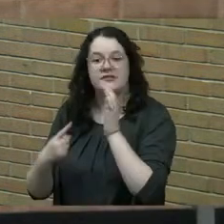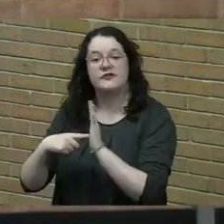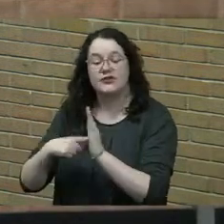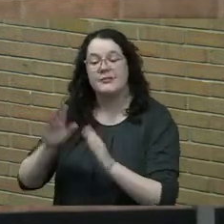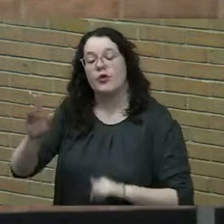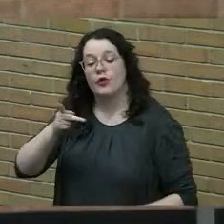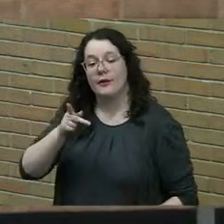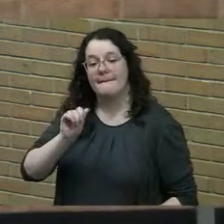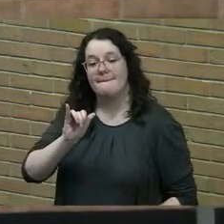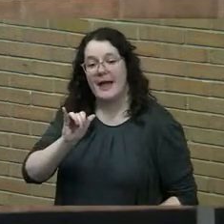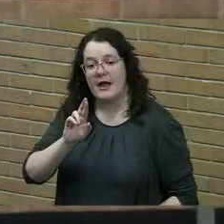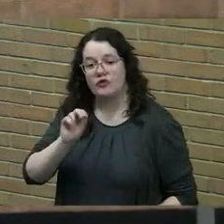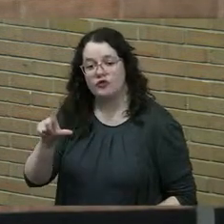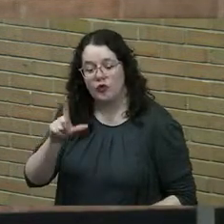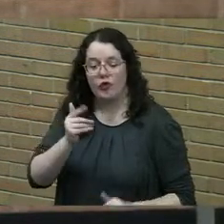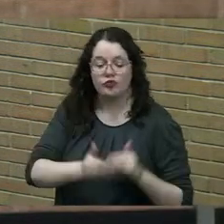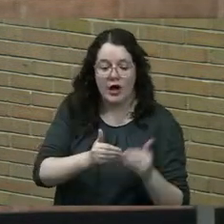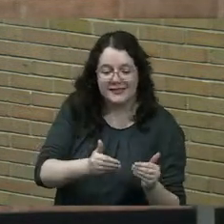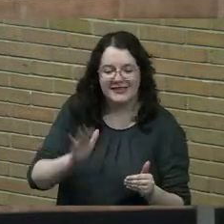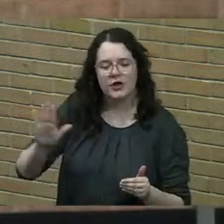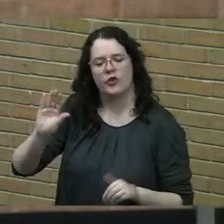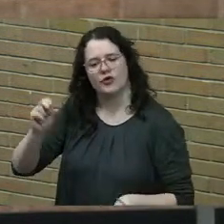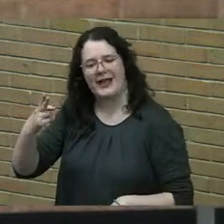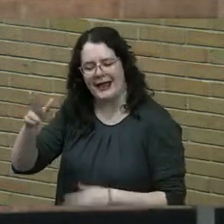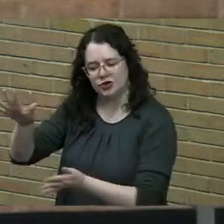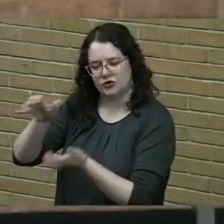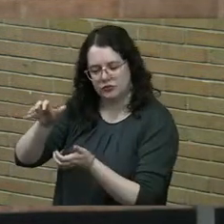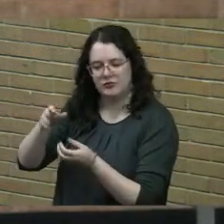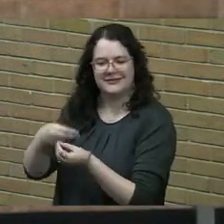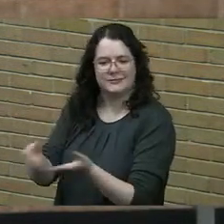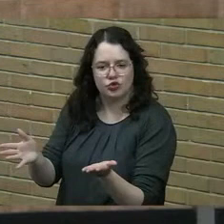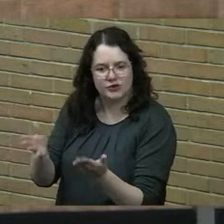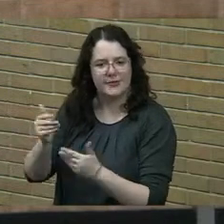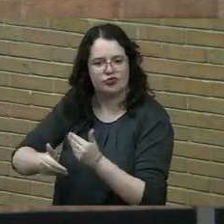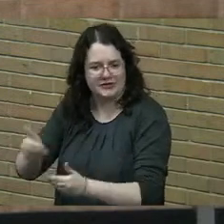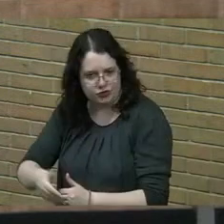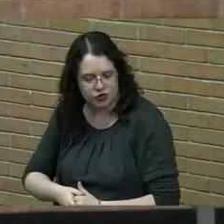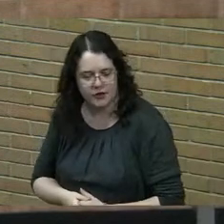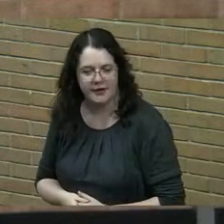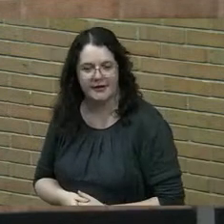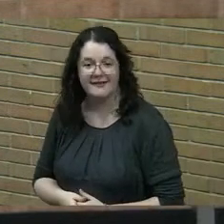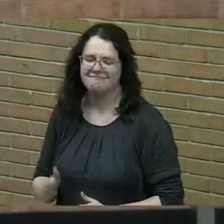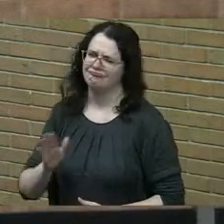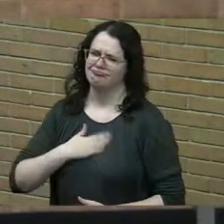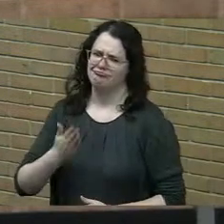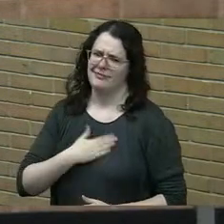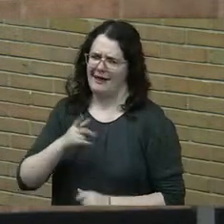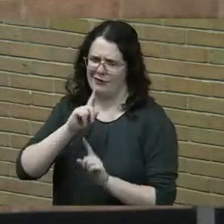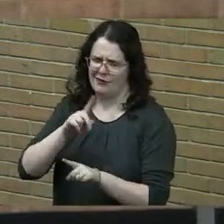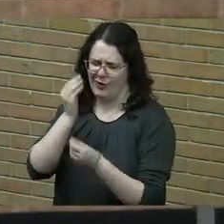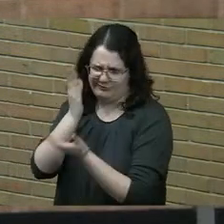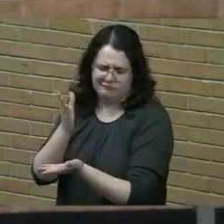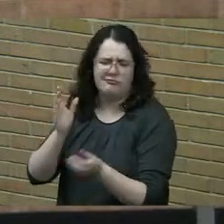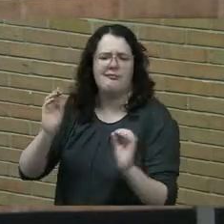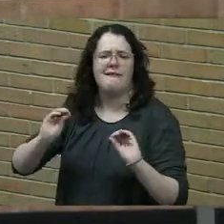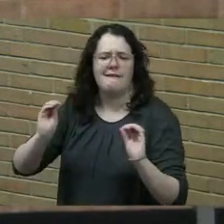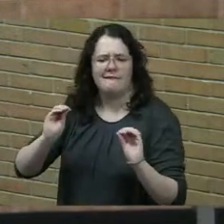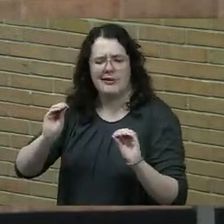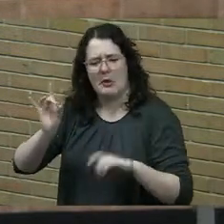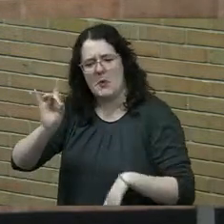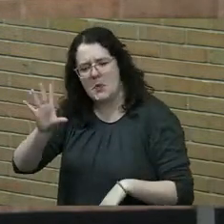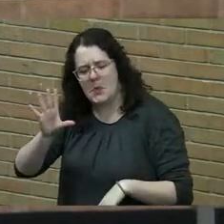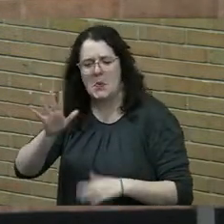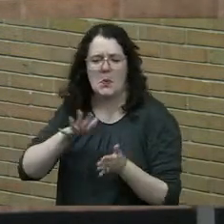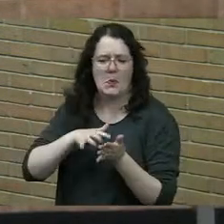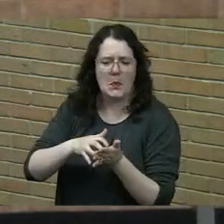or the cash procurement and disbursements procedures. And again, I'm pleased to report no material weaknesses or significant deficiencies.